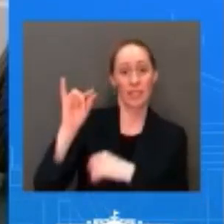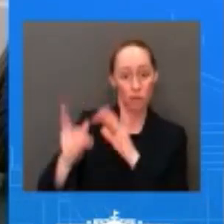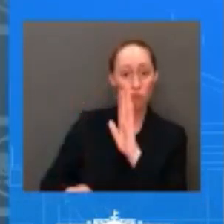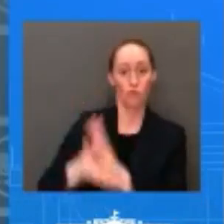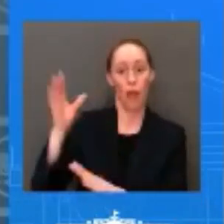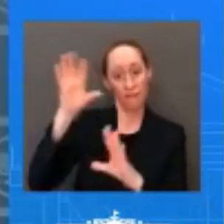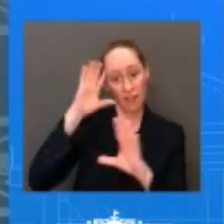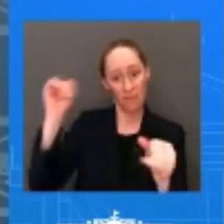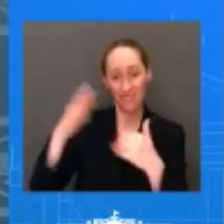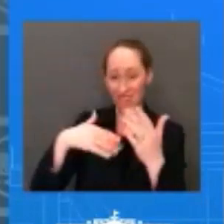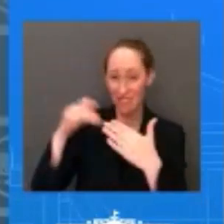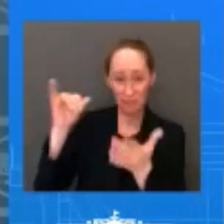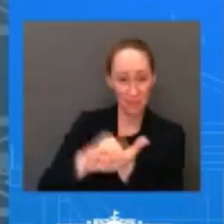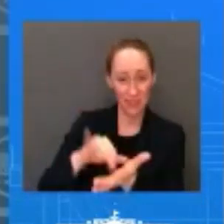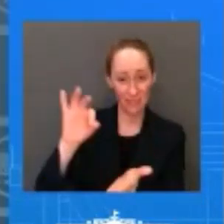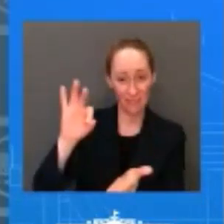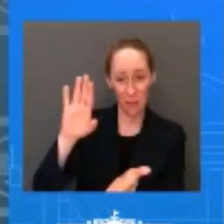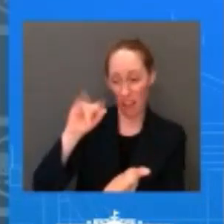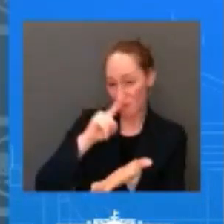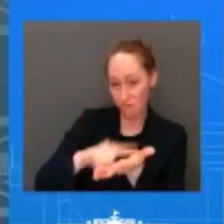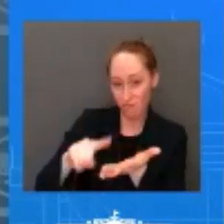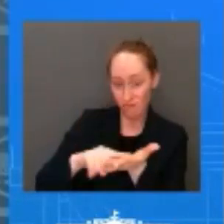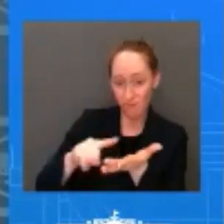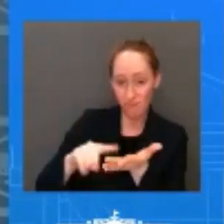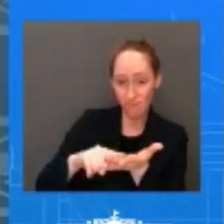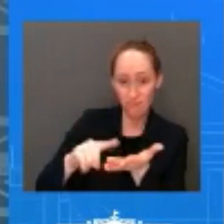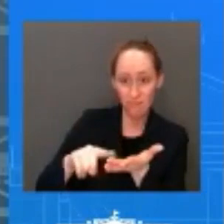know that the answer to that question. Look, here's what